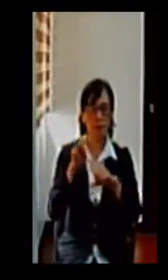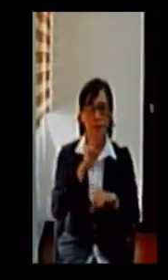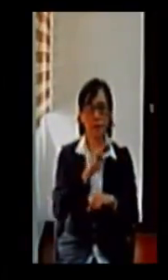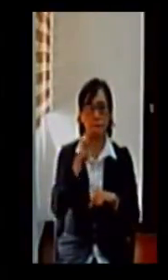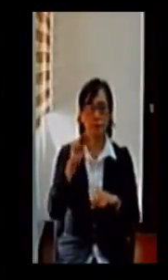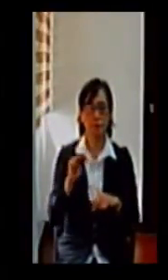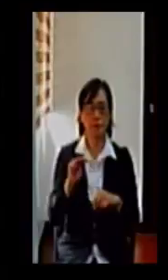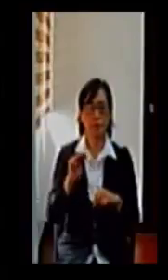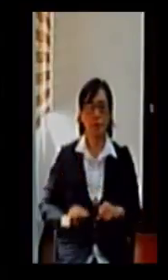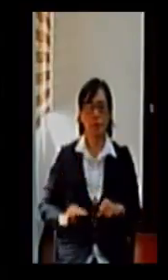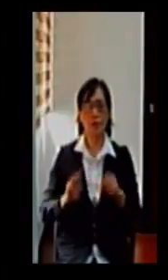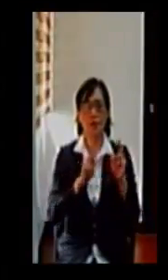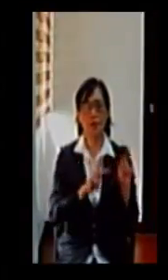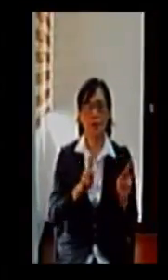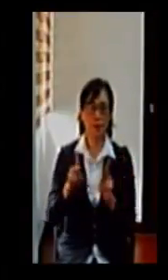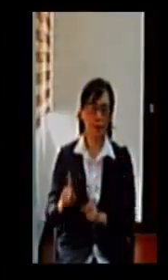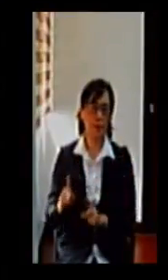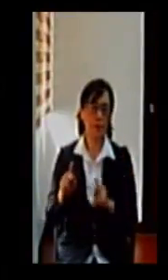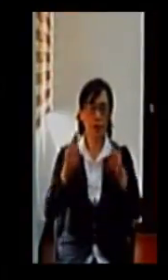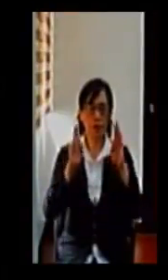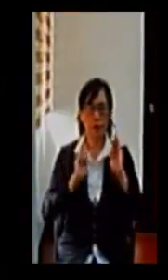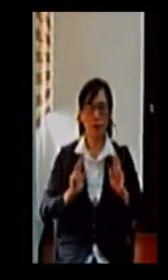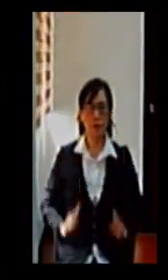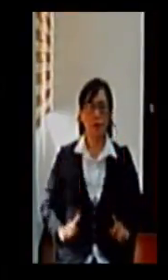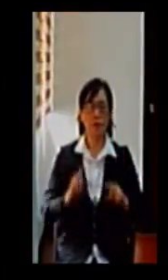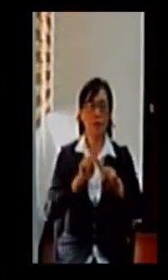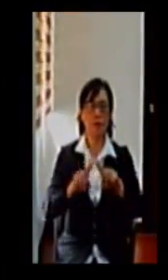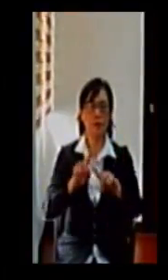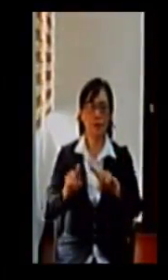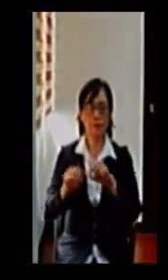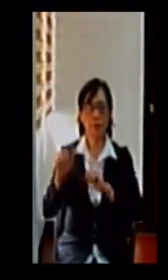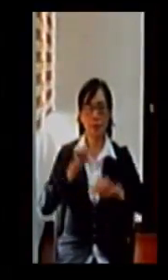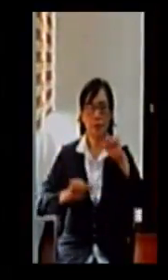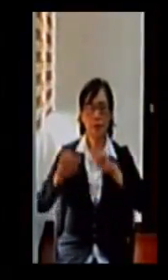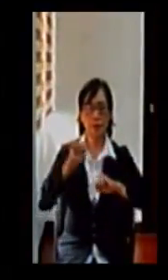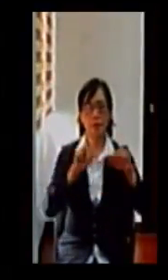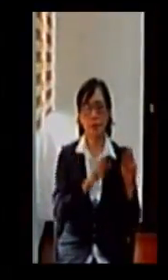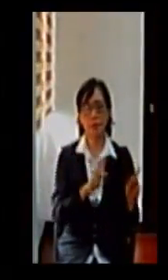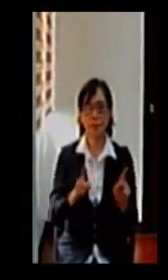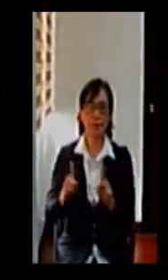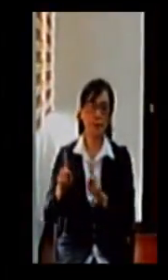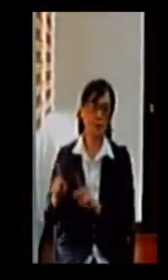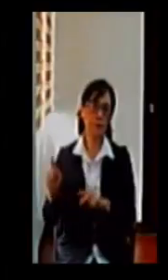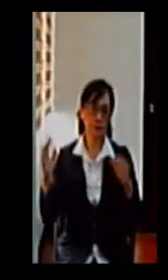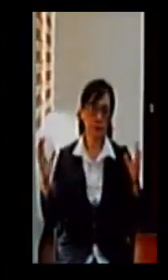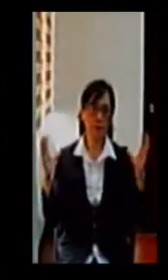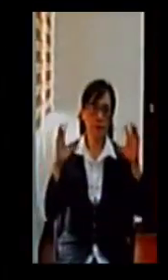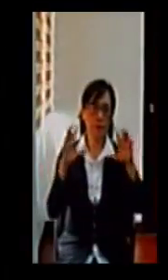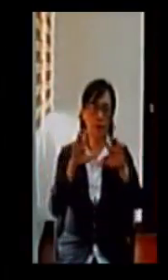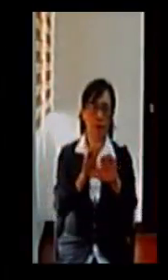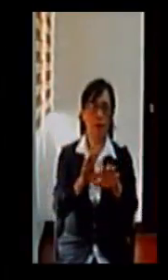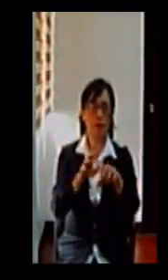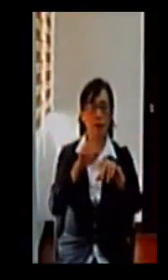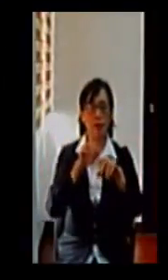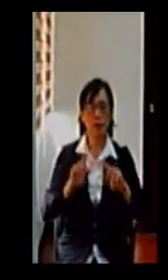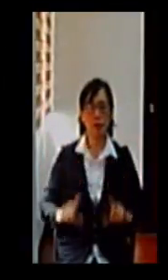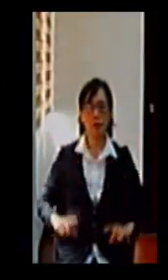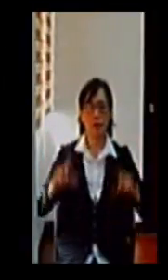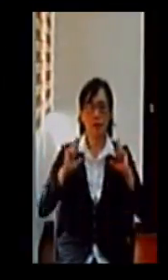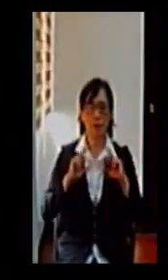contributed to the National Biodiversity Strategy and Action Plan for the Convention of Biological Diversity for the